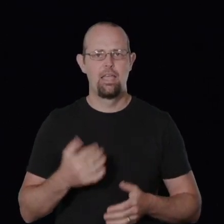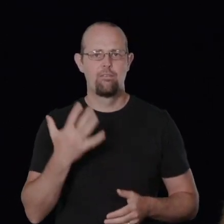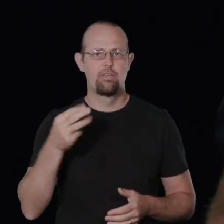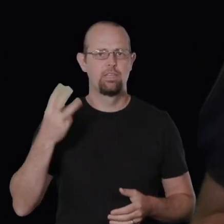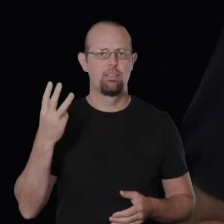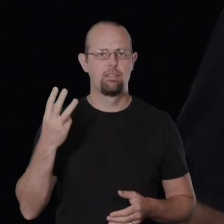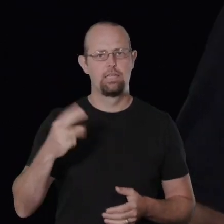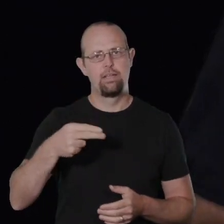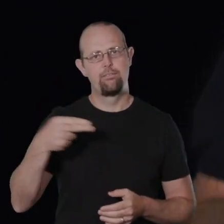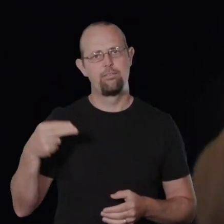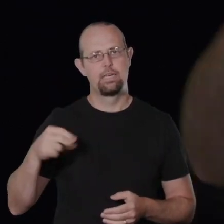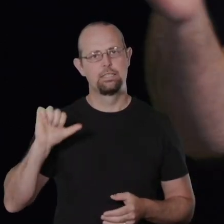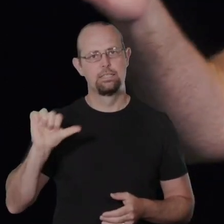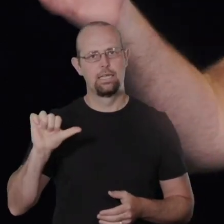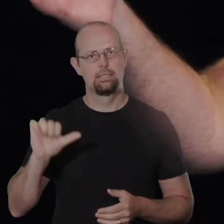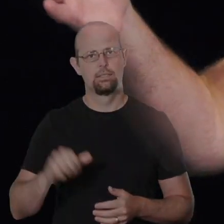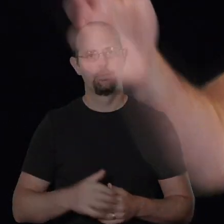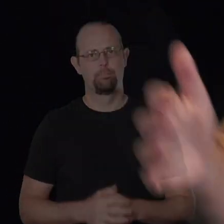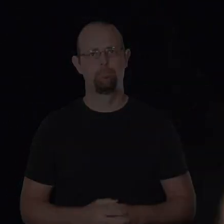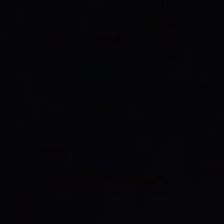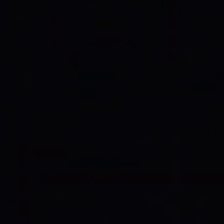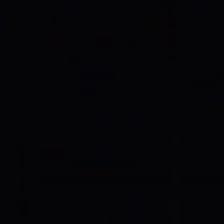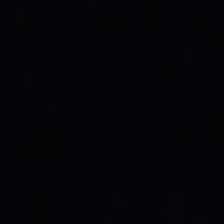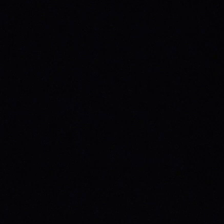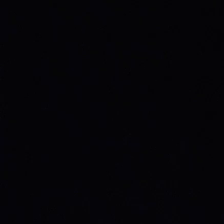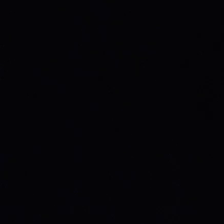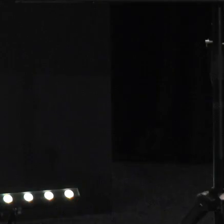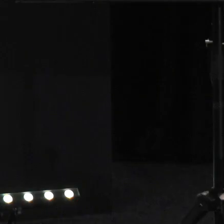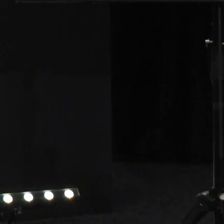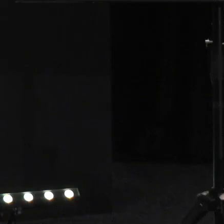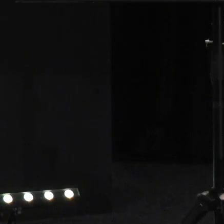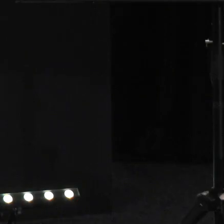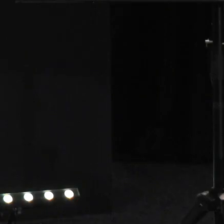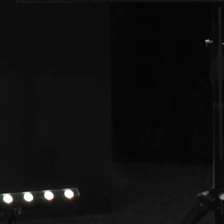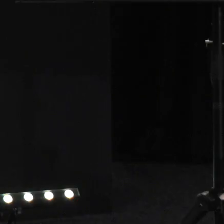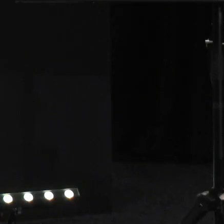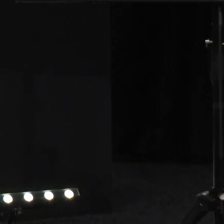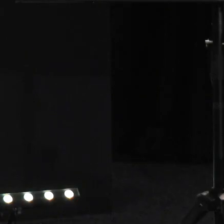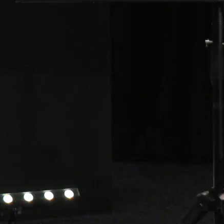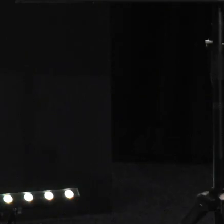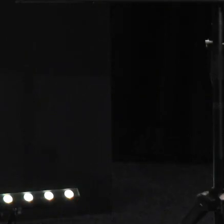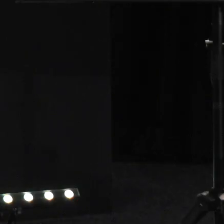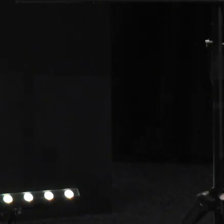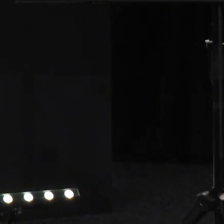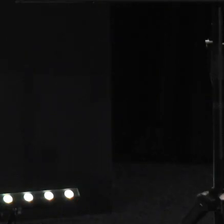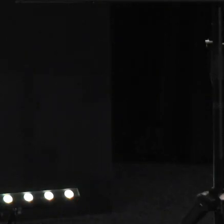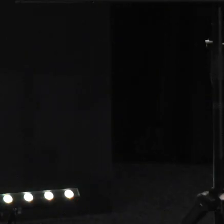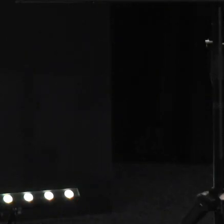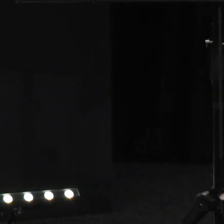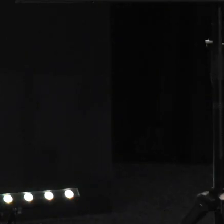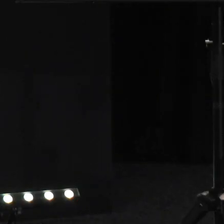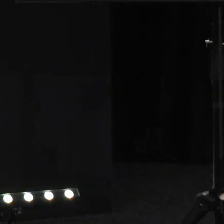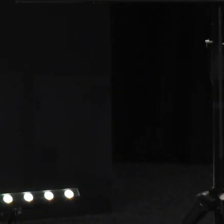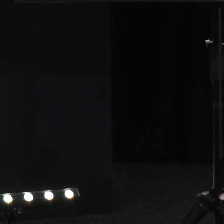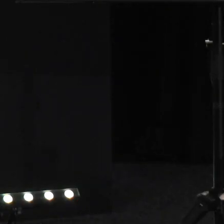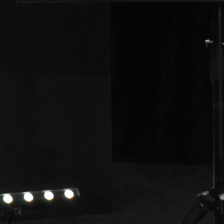6. We, all like sheep, have gone astray. Each one